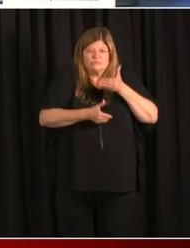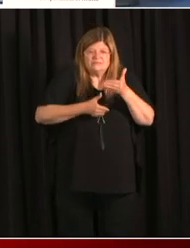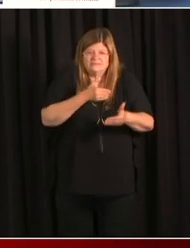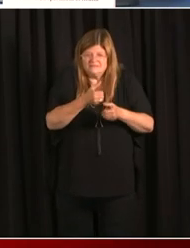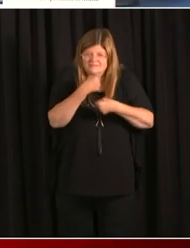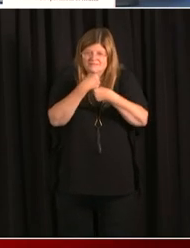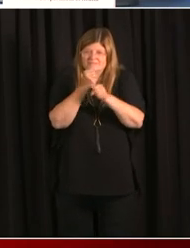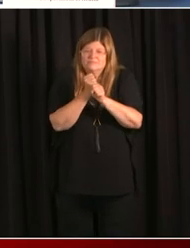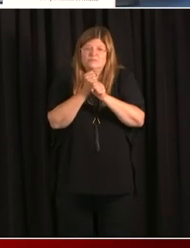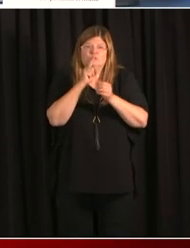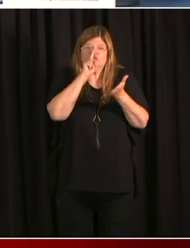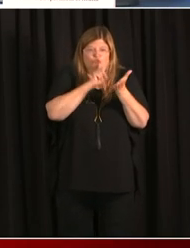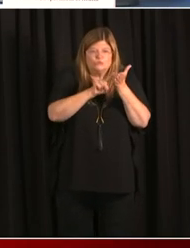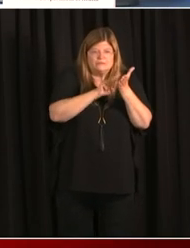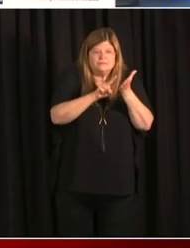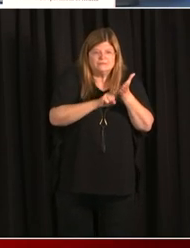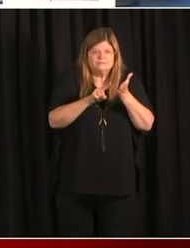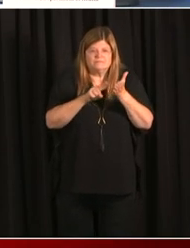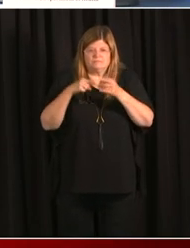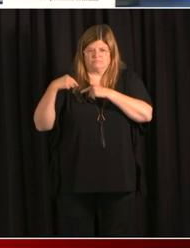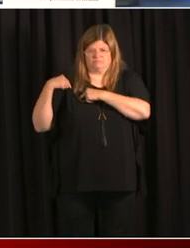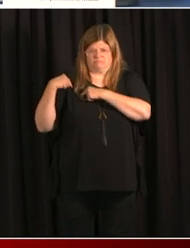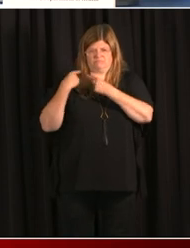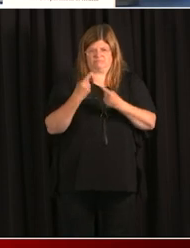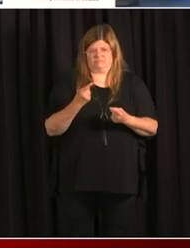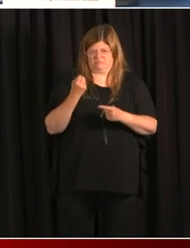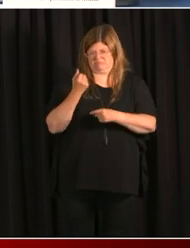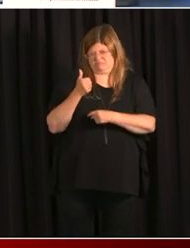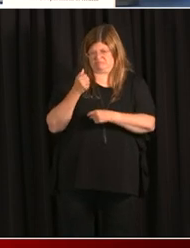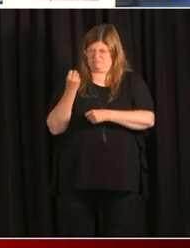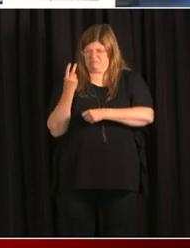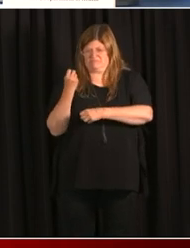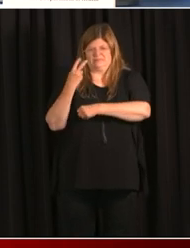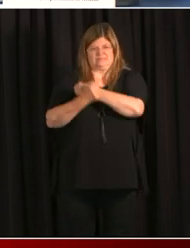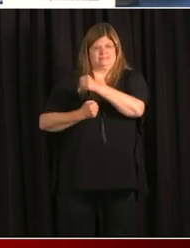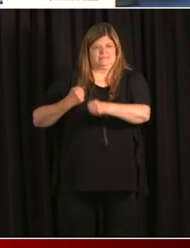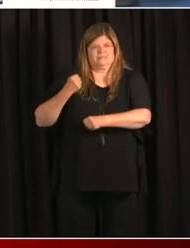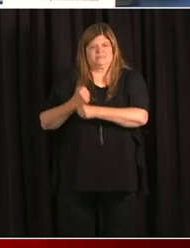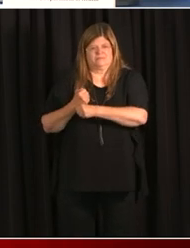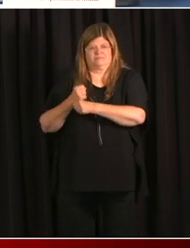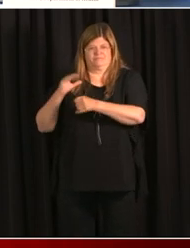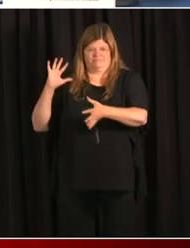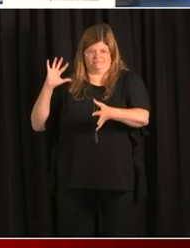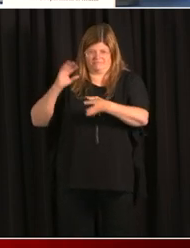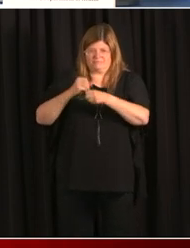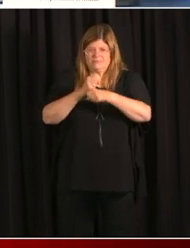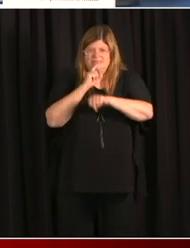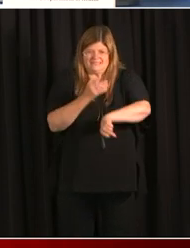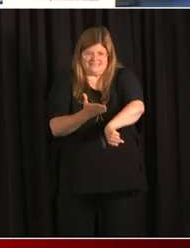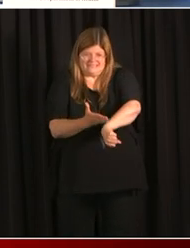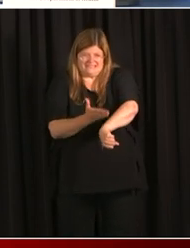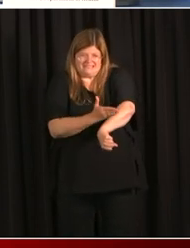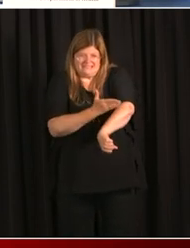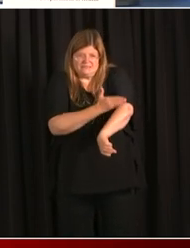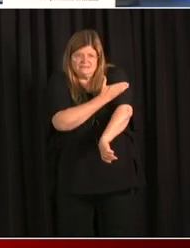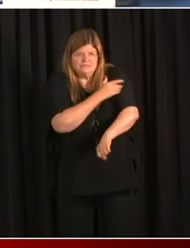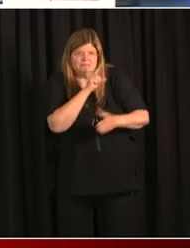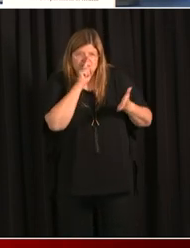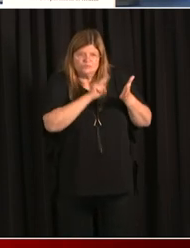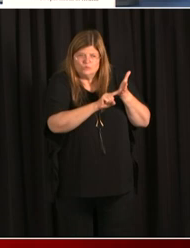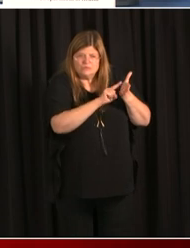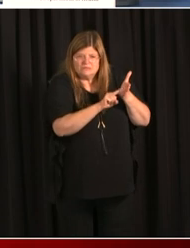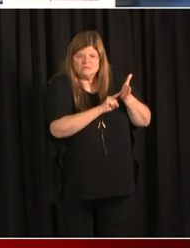made over the last 10 to 12 years. These indicators are things that are critical to the progress that we are